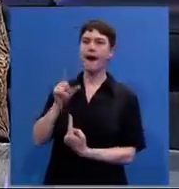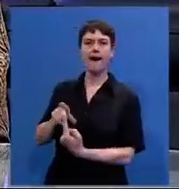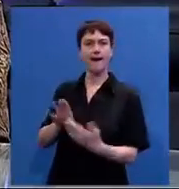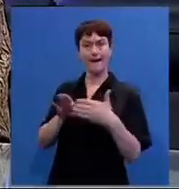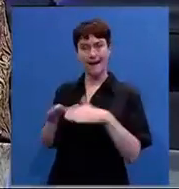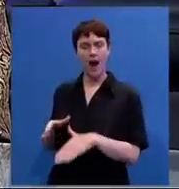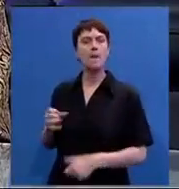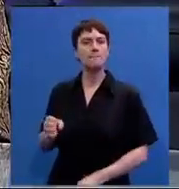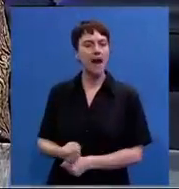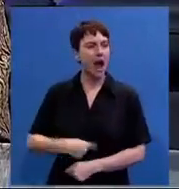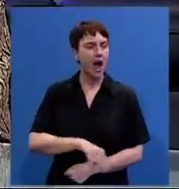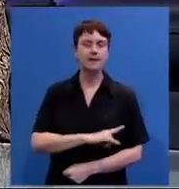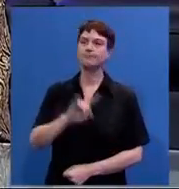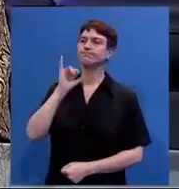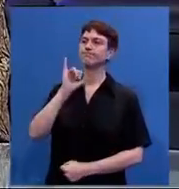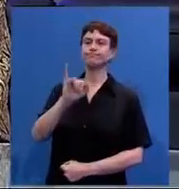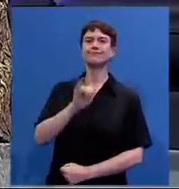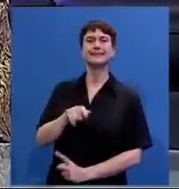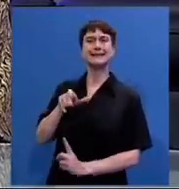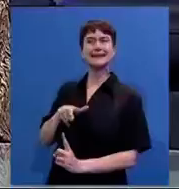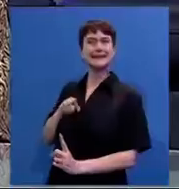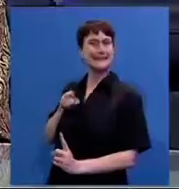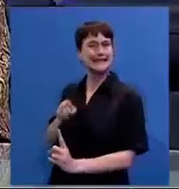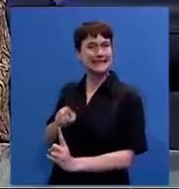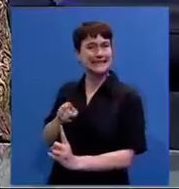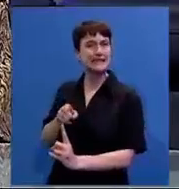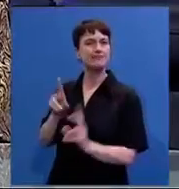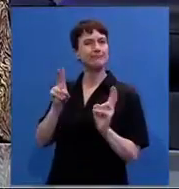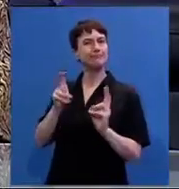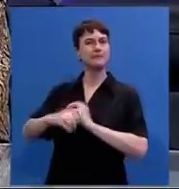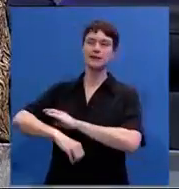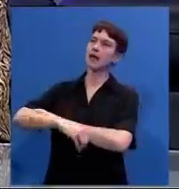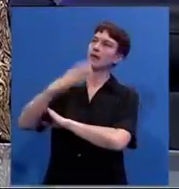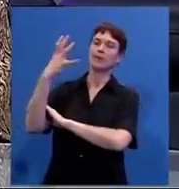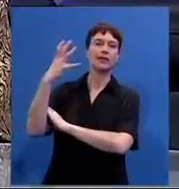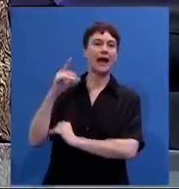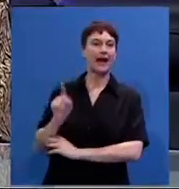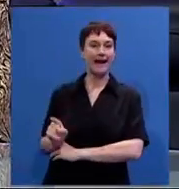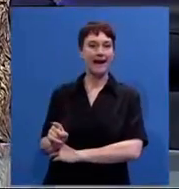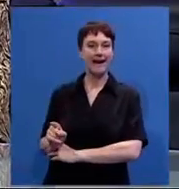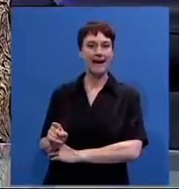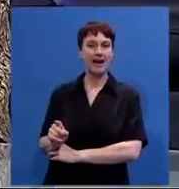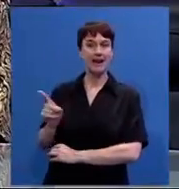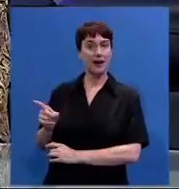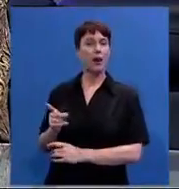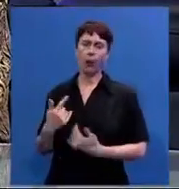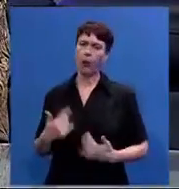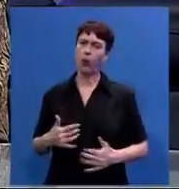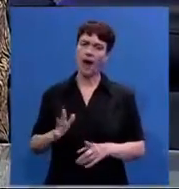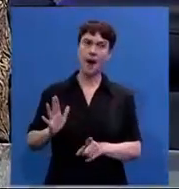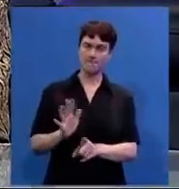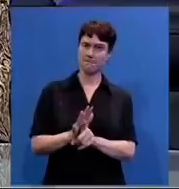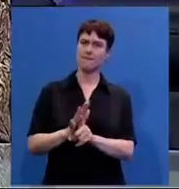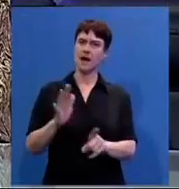we begin to realize that his name and his impact far exceeds what we